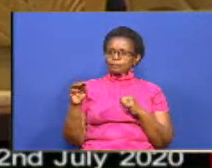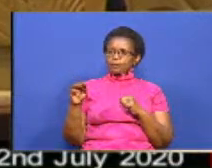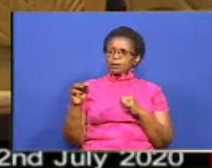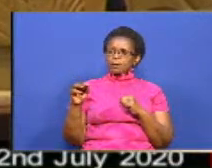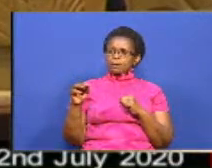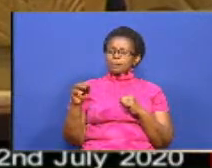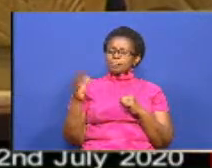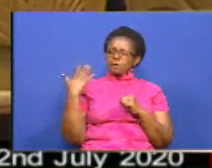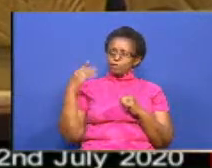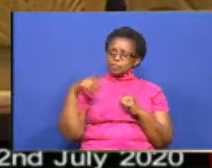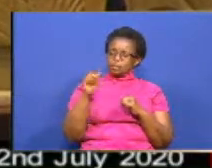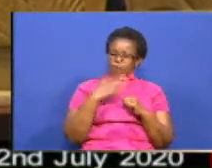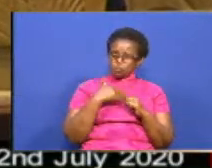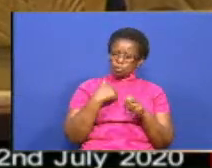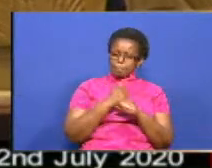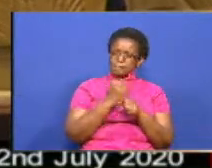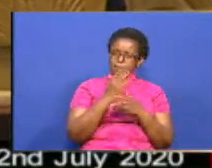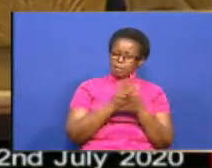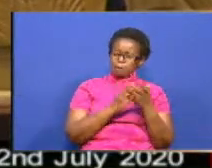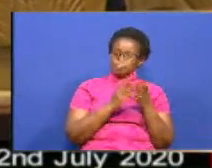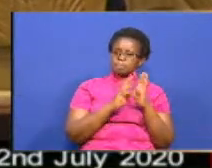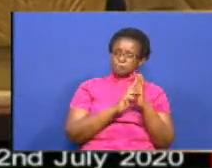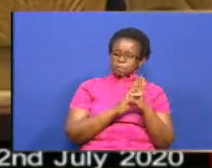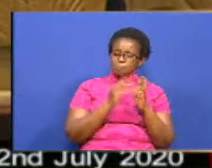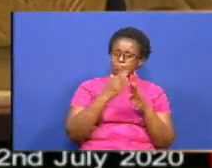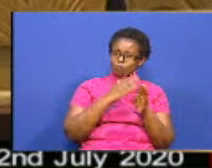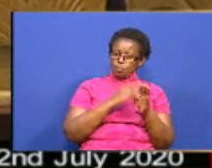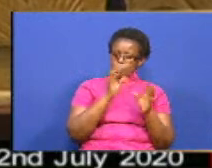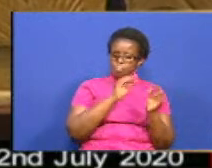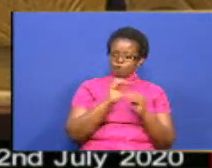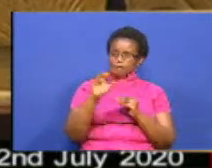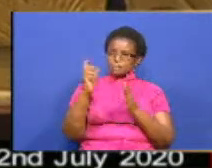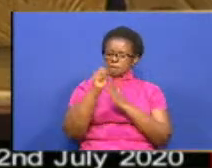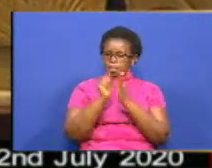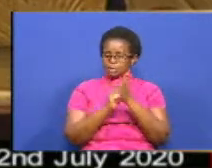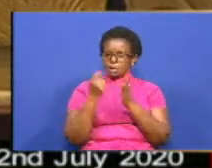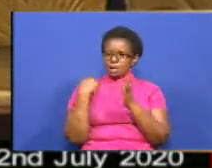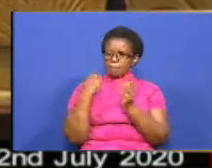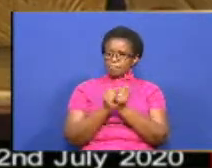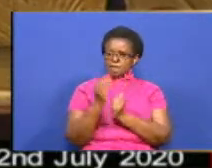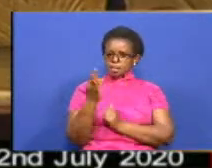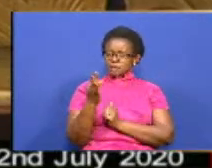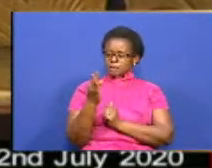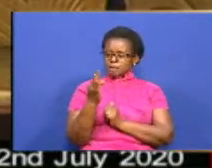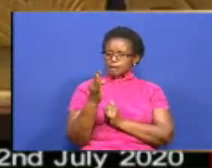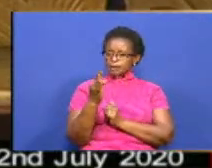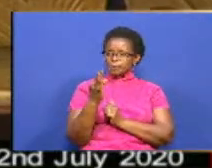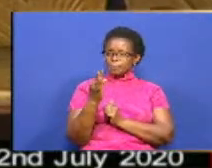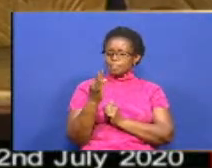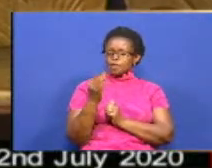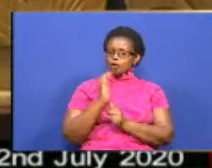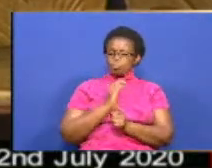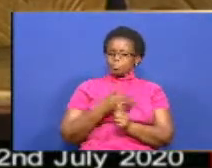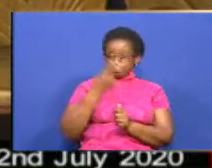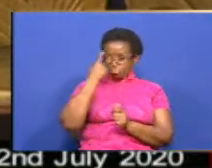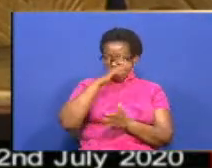representation to the House. Before we go to the next order number 13, which is Committee of the Whole